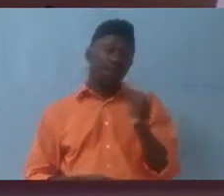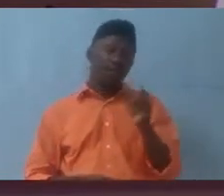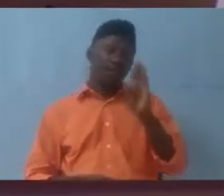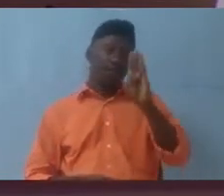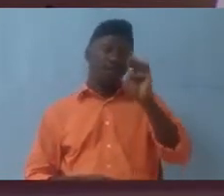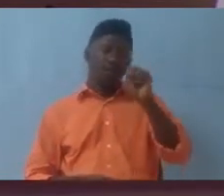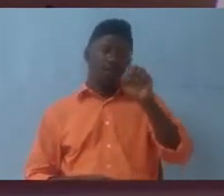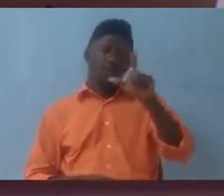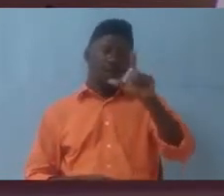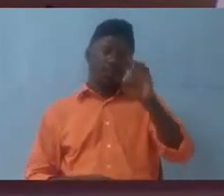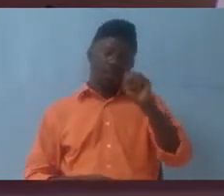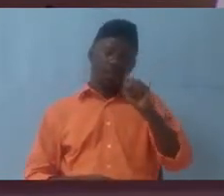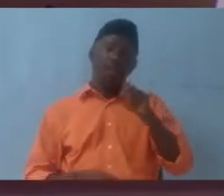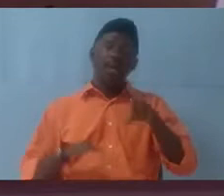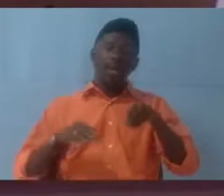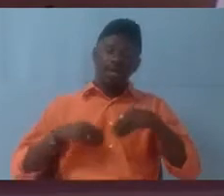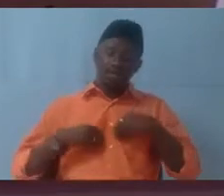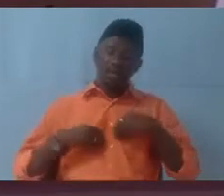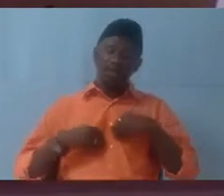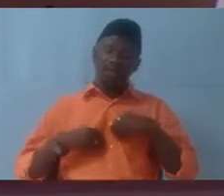political